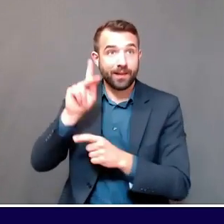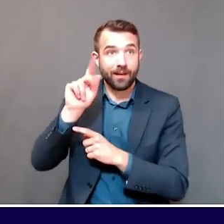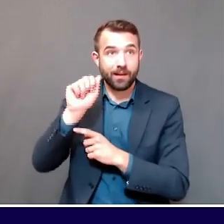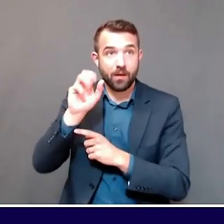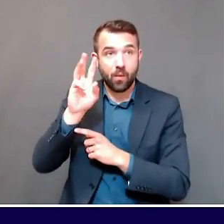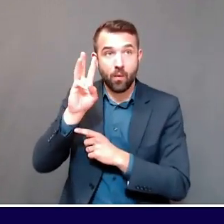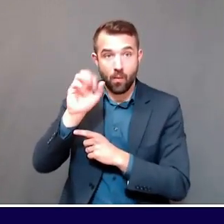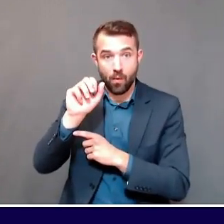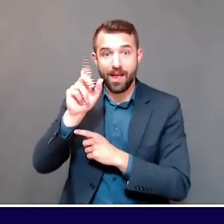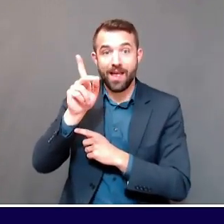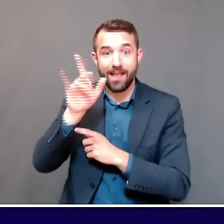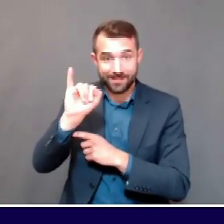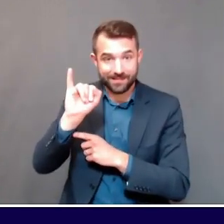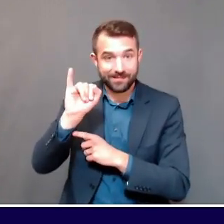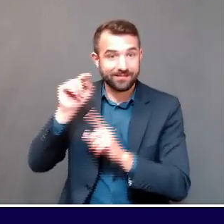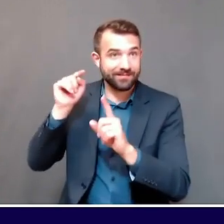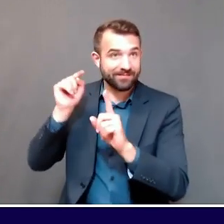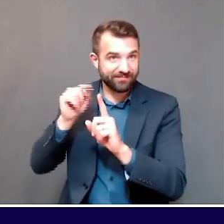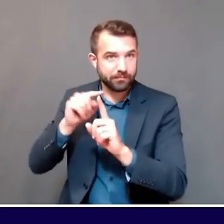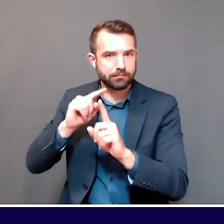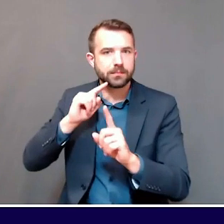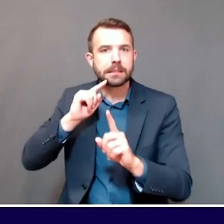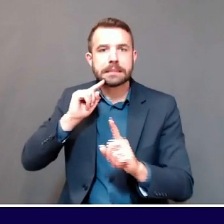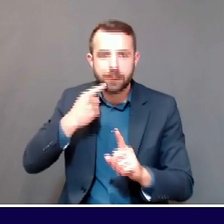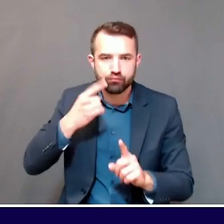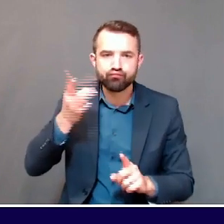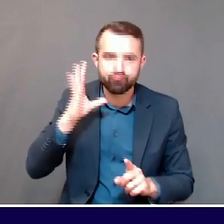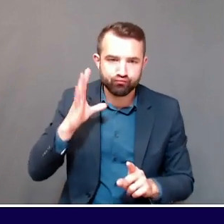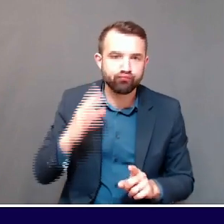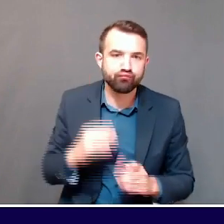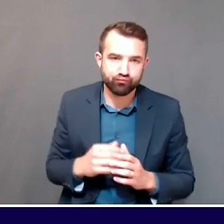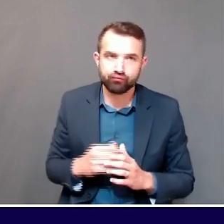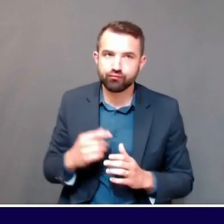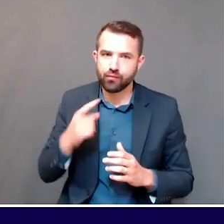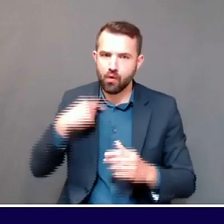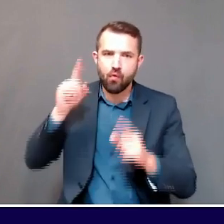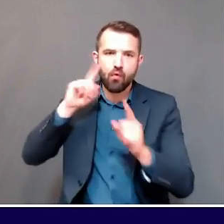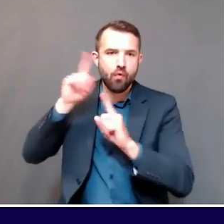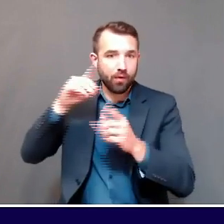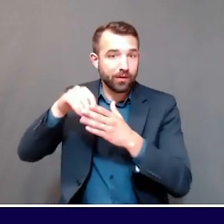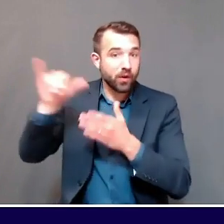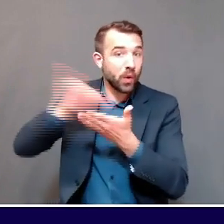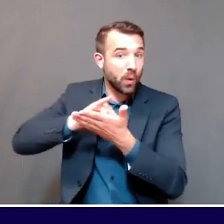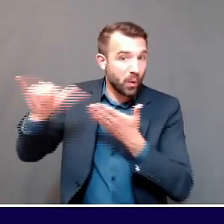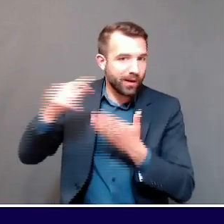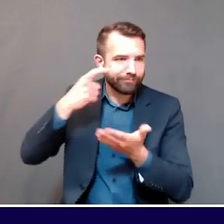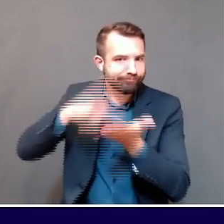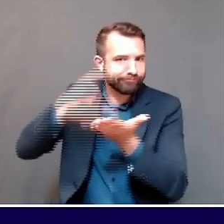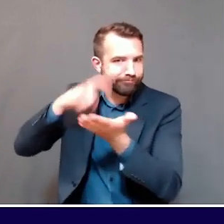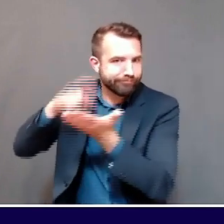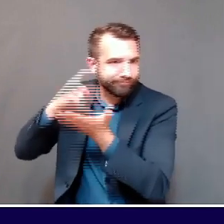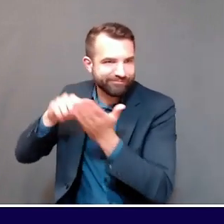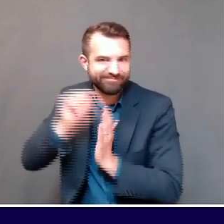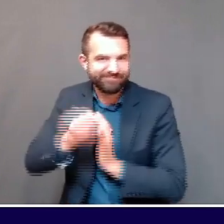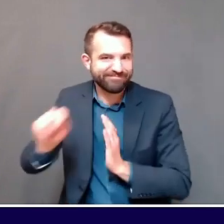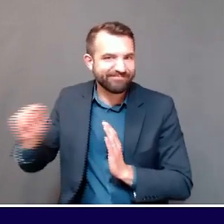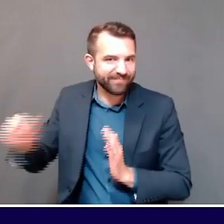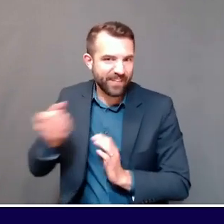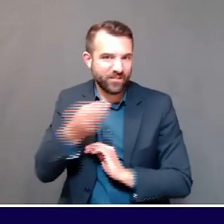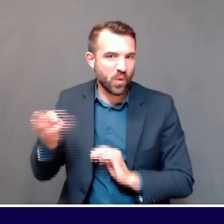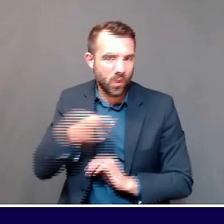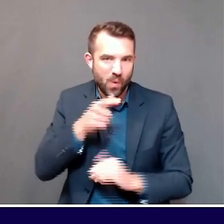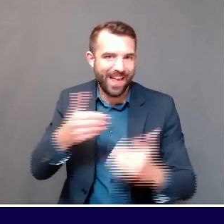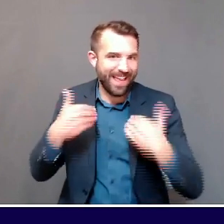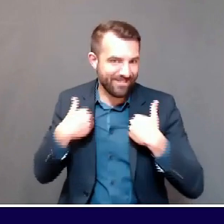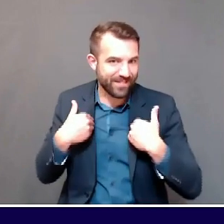York has recorded a fair number of cases of this type of condition. That being said, it's one that clinicians are now